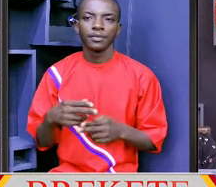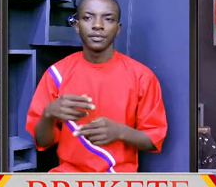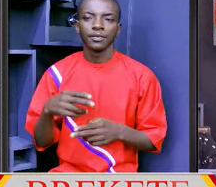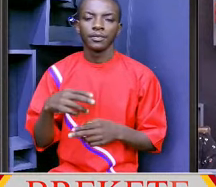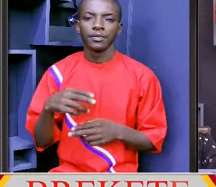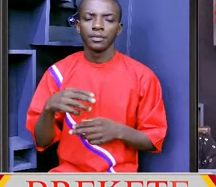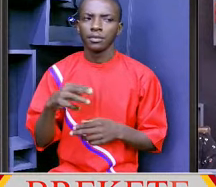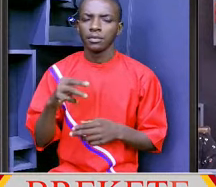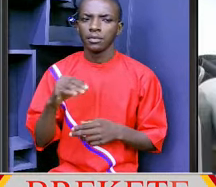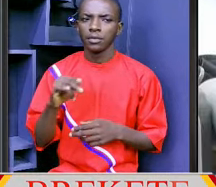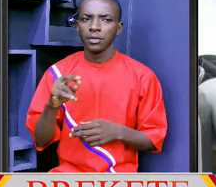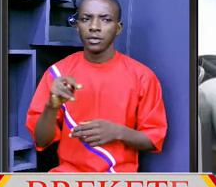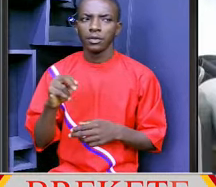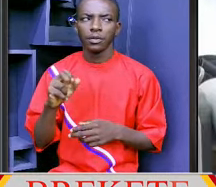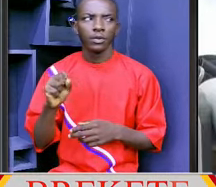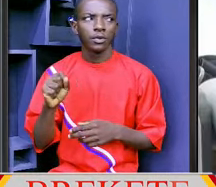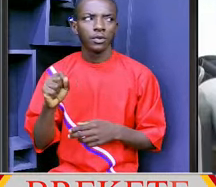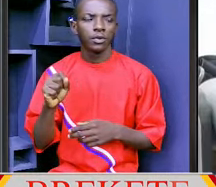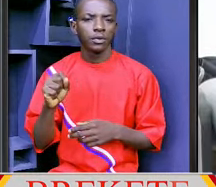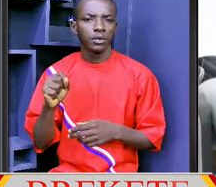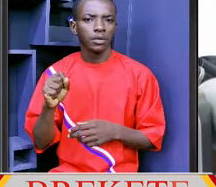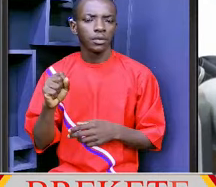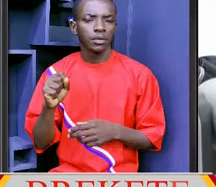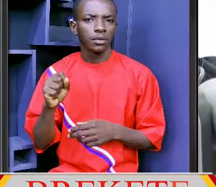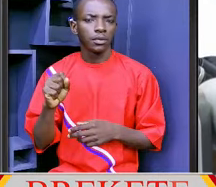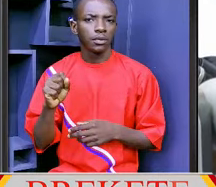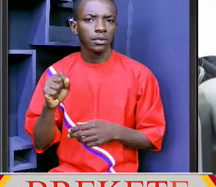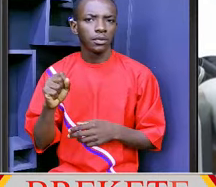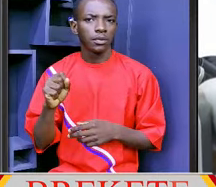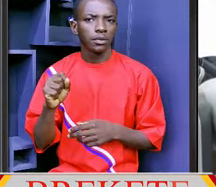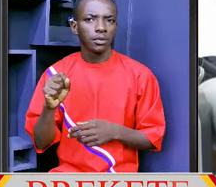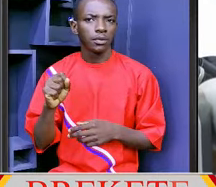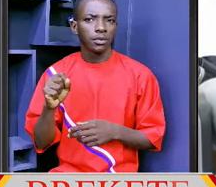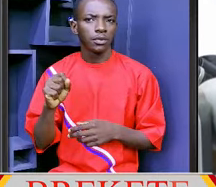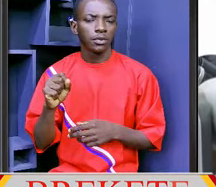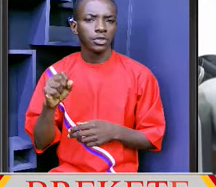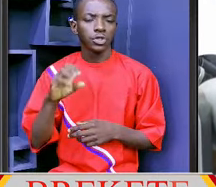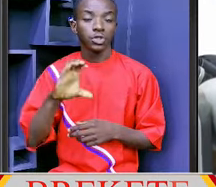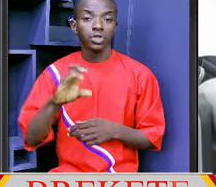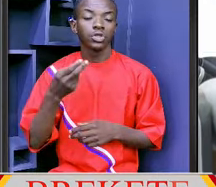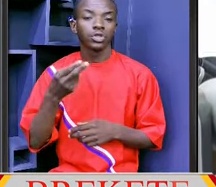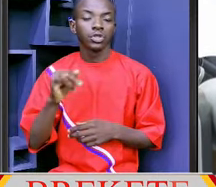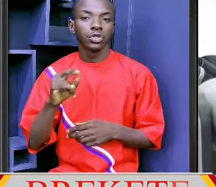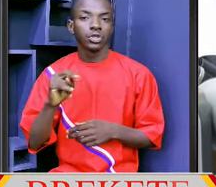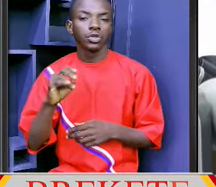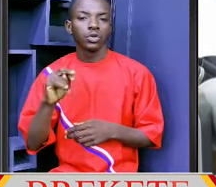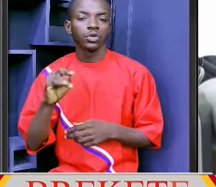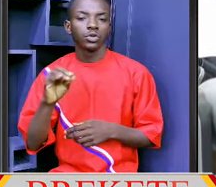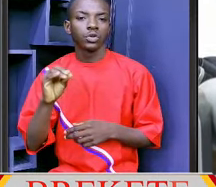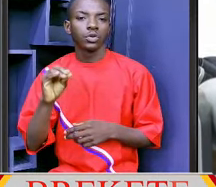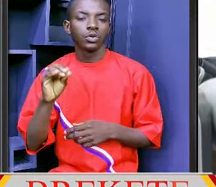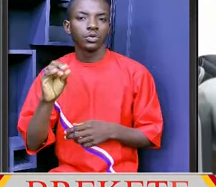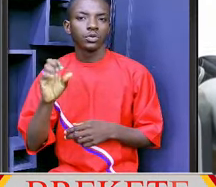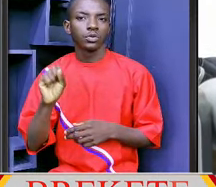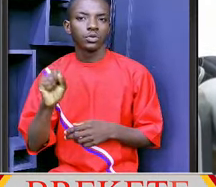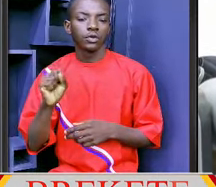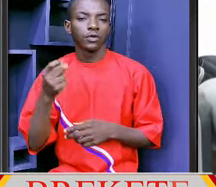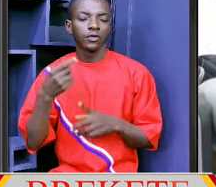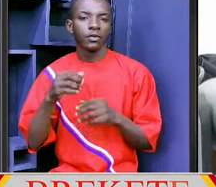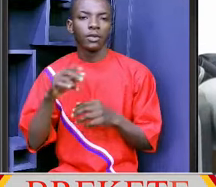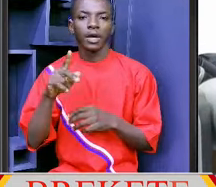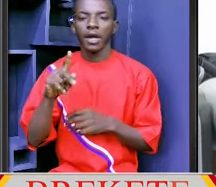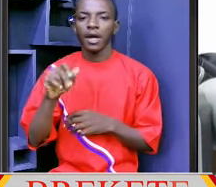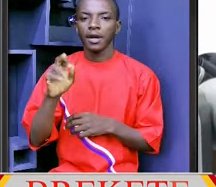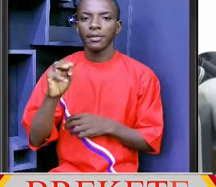from Karimajibi. Your name na? Chinonso. From Karimajibi. Chinonso from